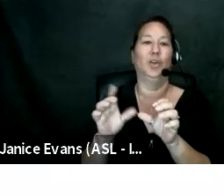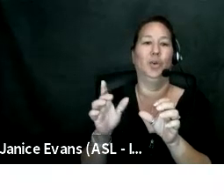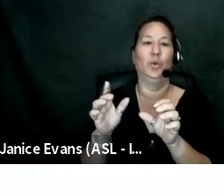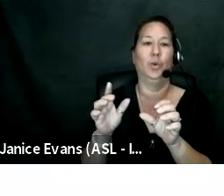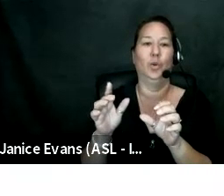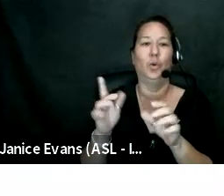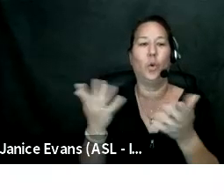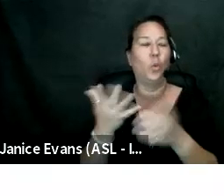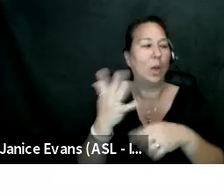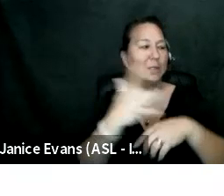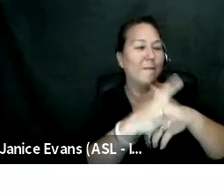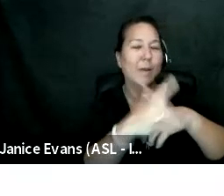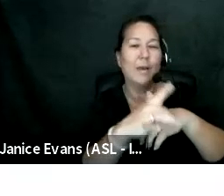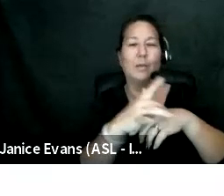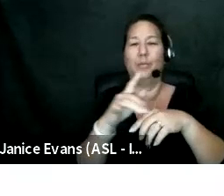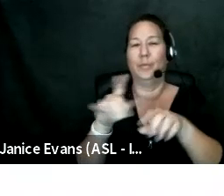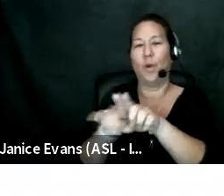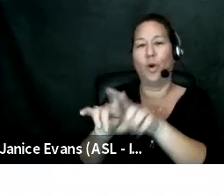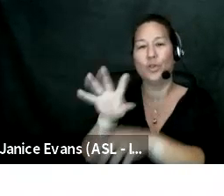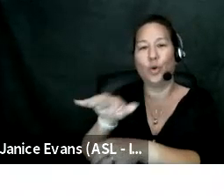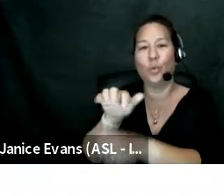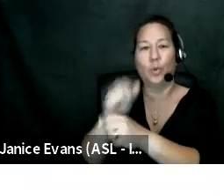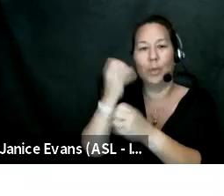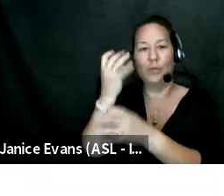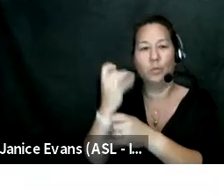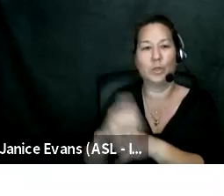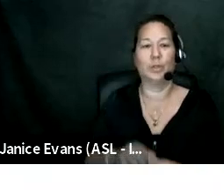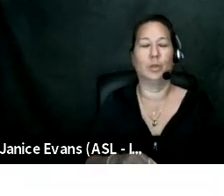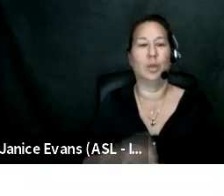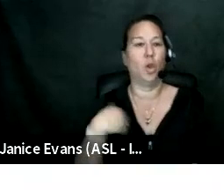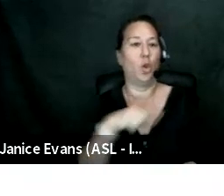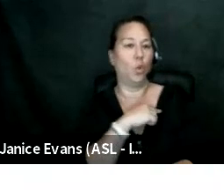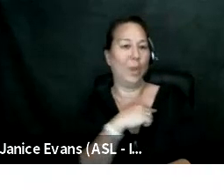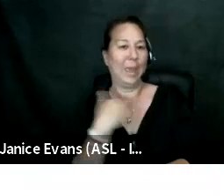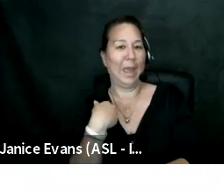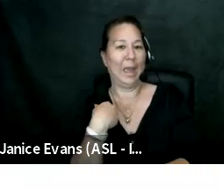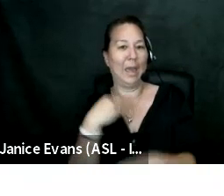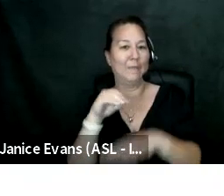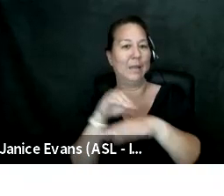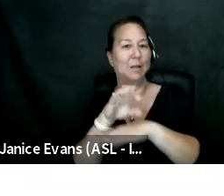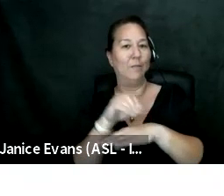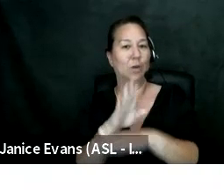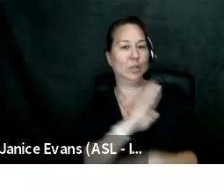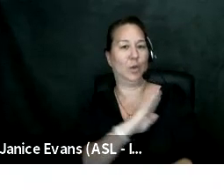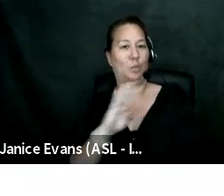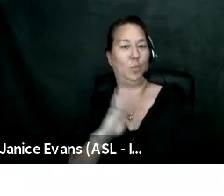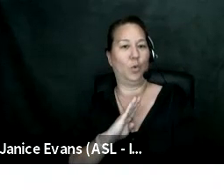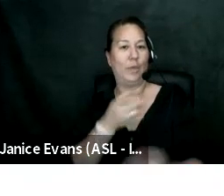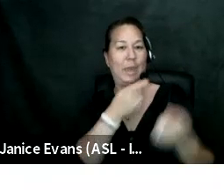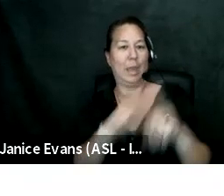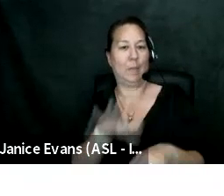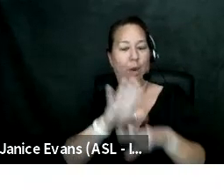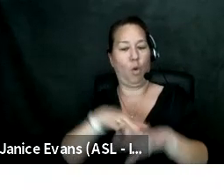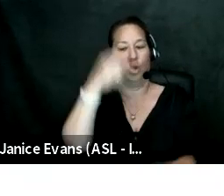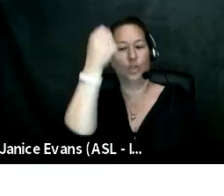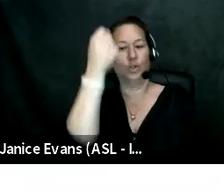appointment information. We have a vaccine community advisory board that occurs on Tuesdays.